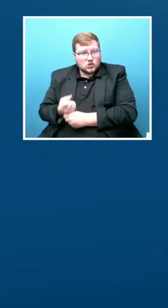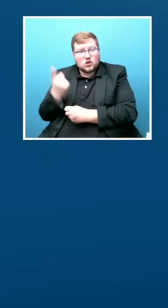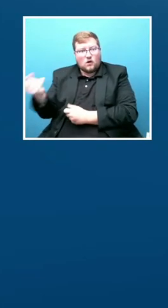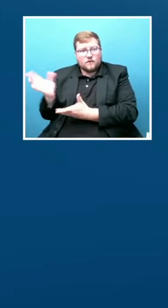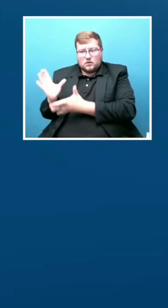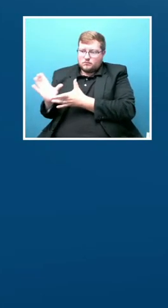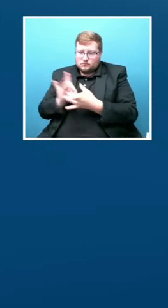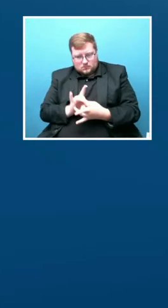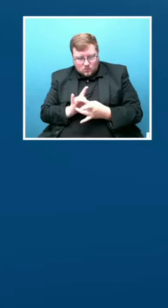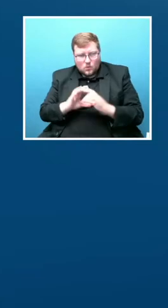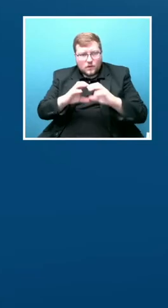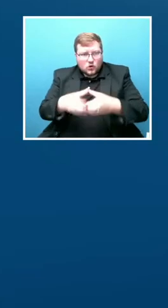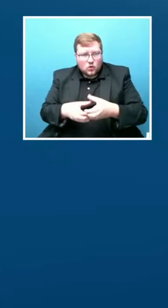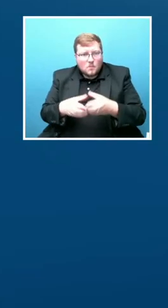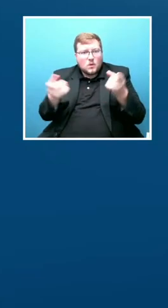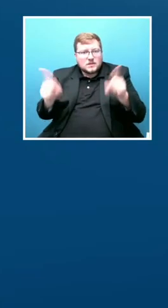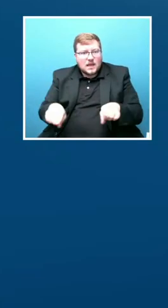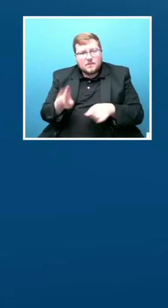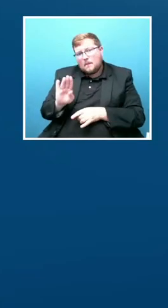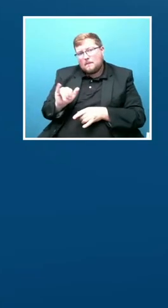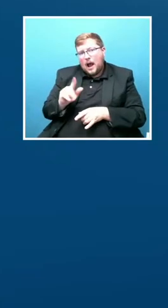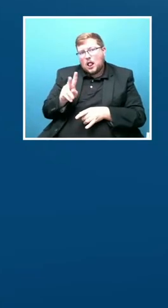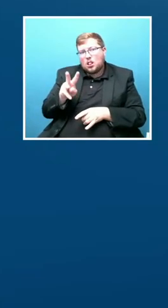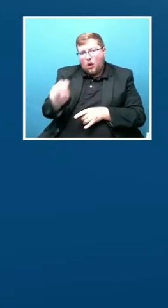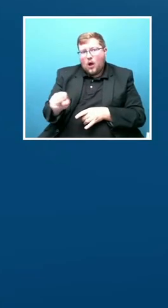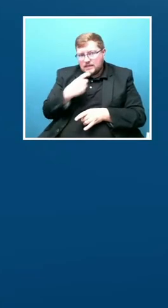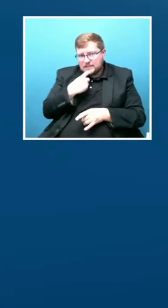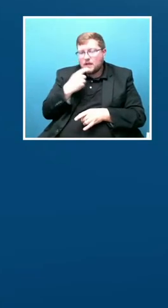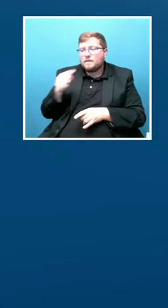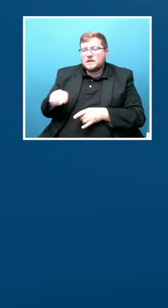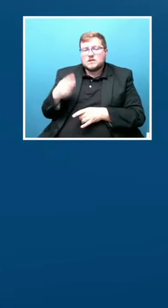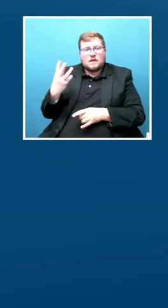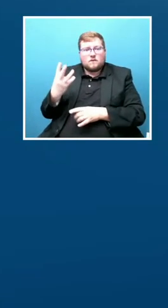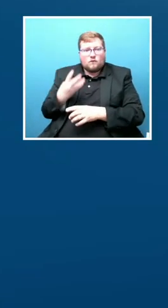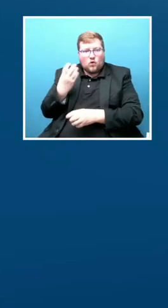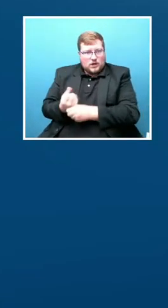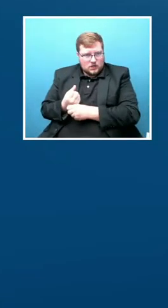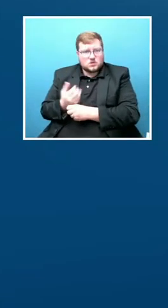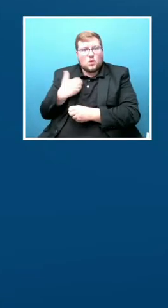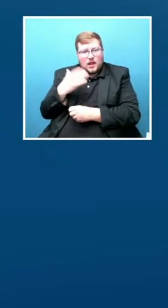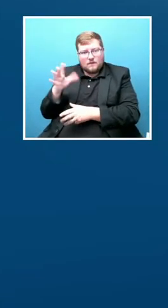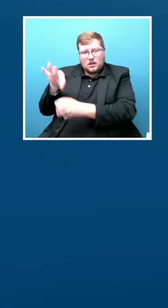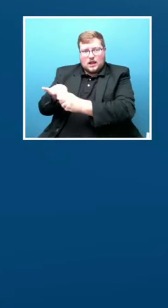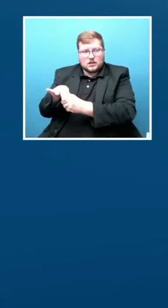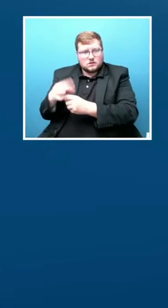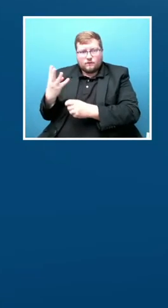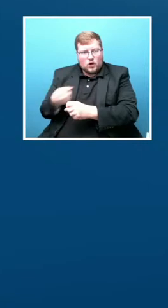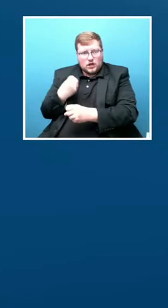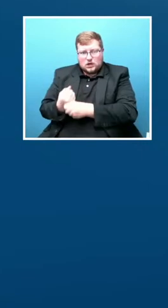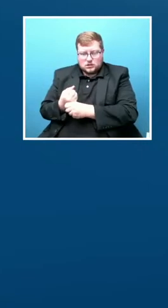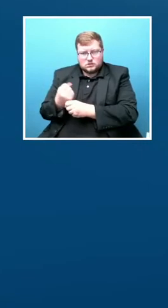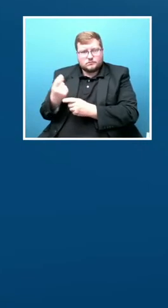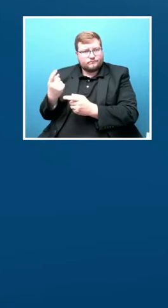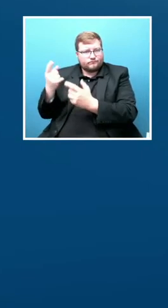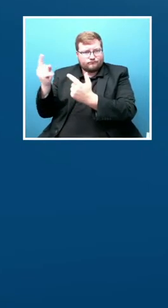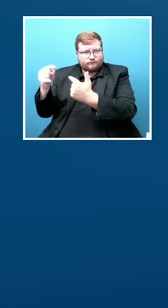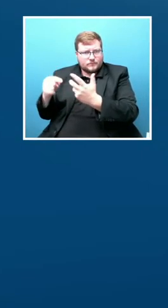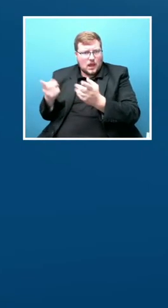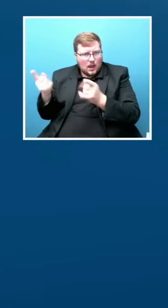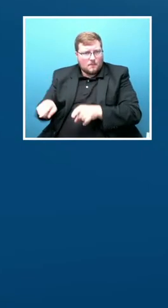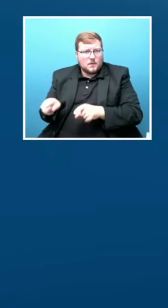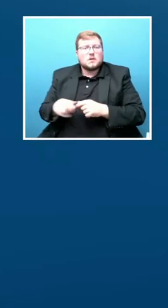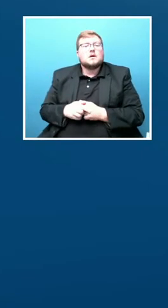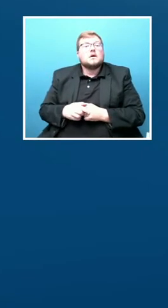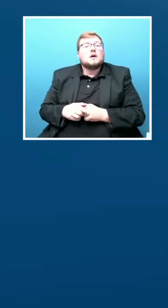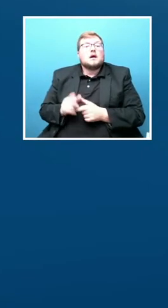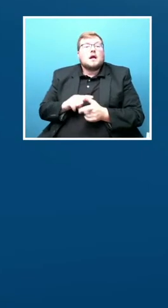what's happening, our bylaws are very specific that this is a 4-year election, happens every 4 years, and it spells